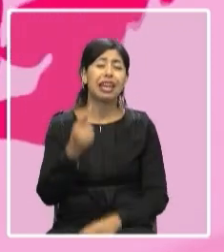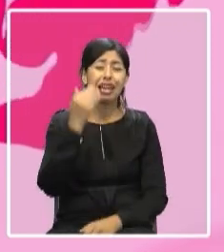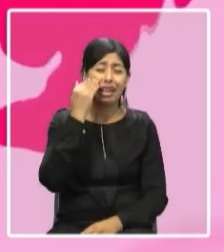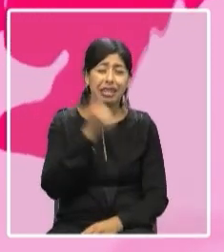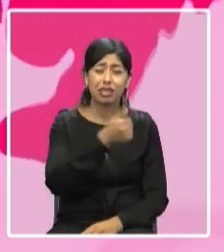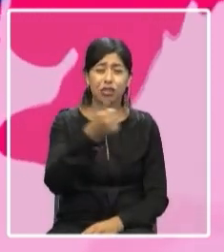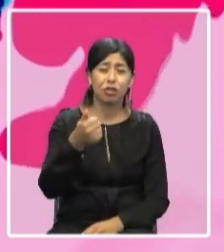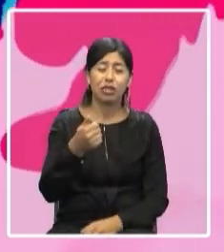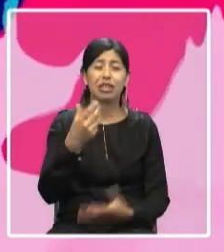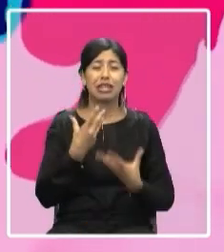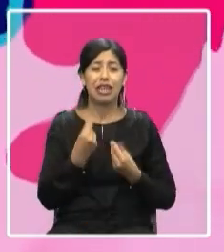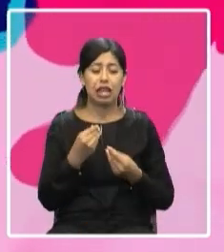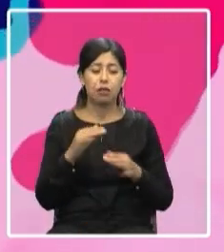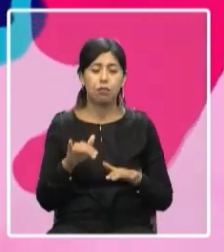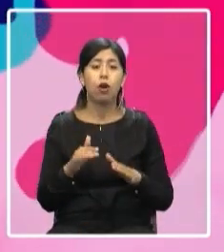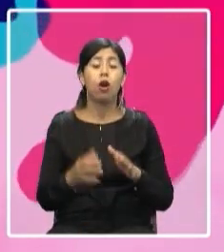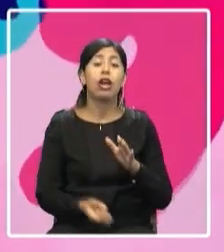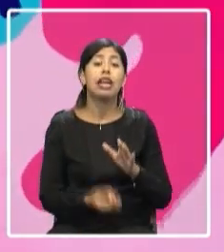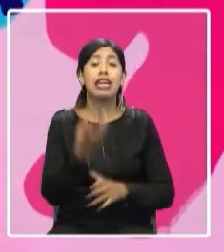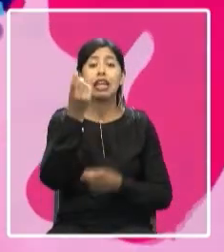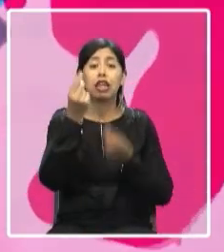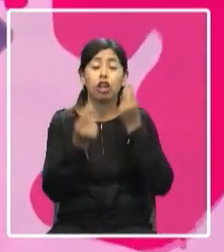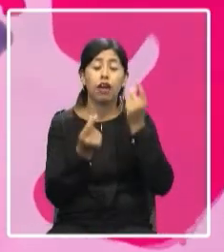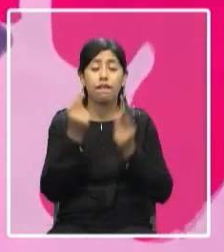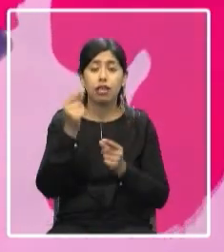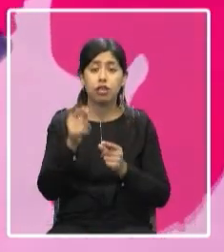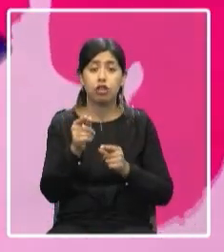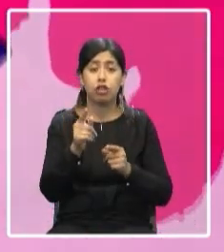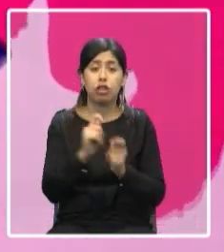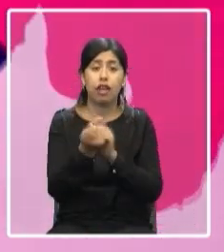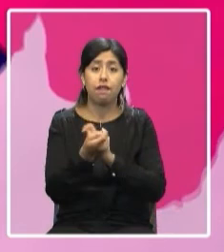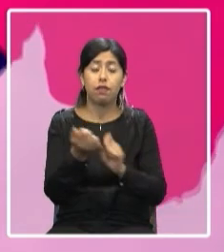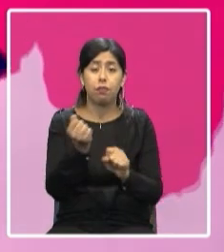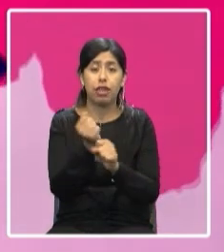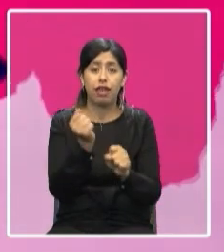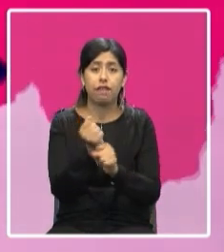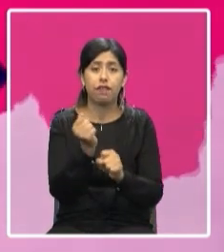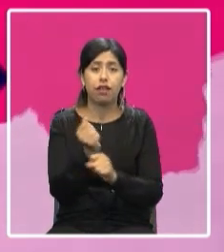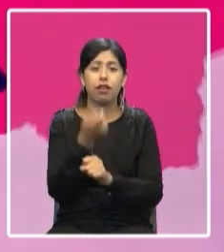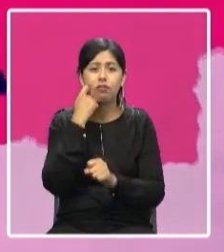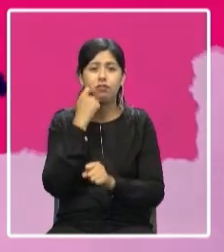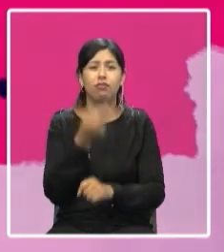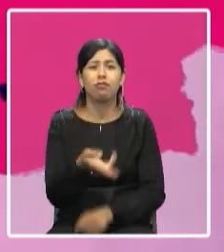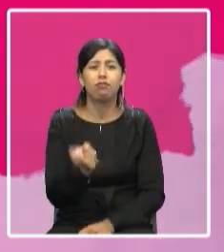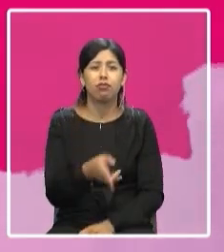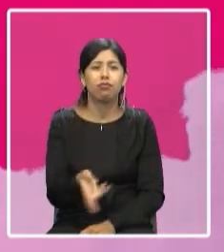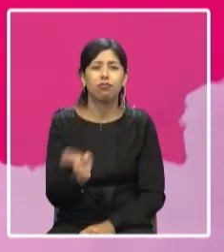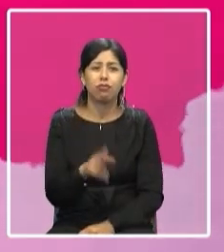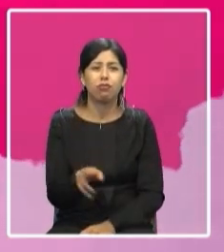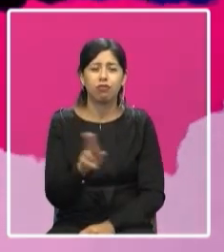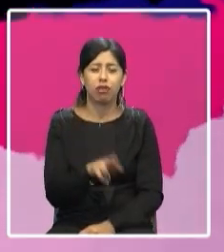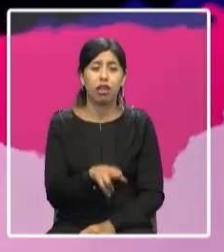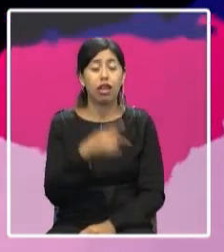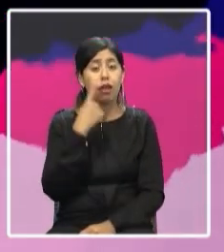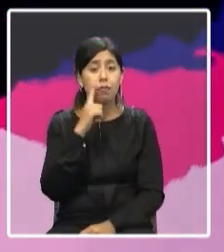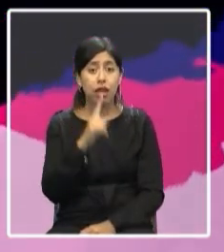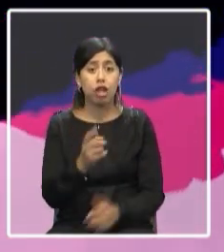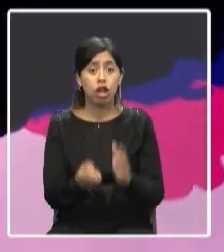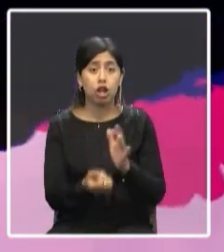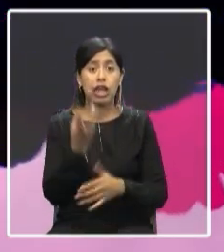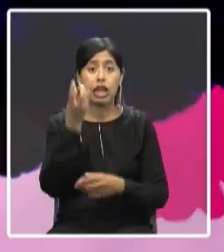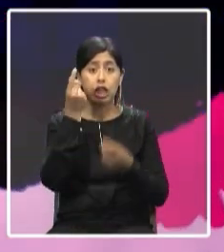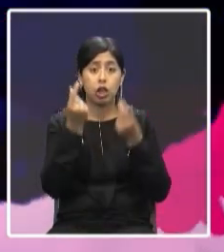But innovation need not just automate work. It can also augment it, as we have discussed.